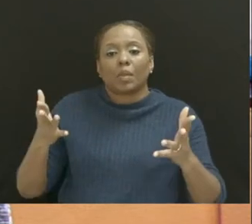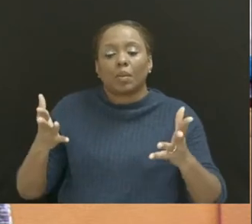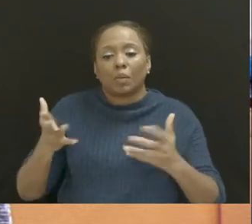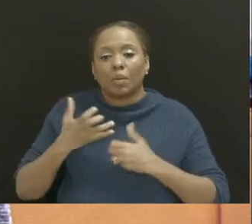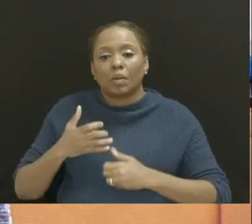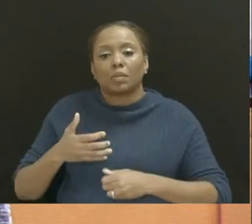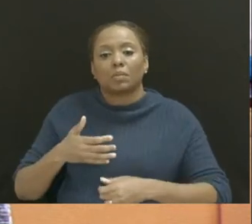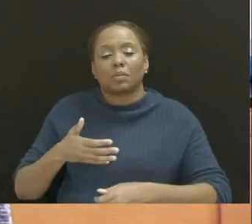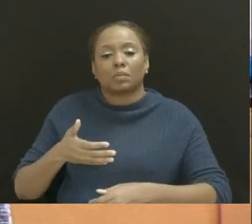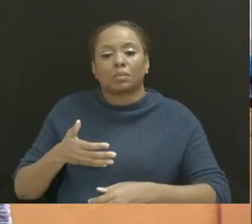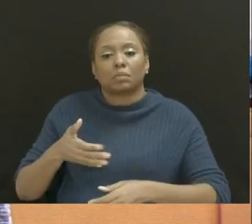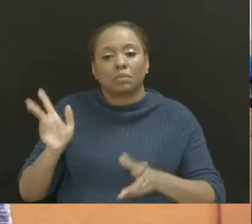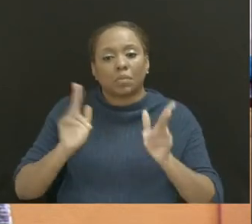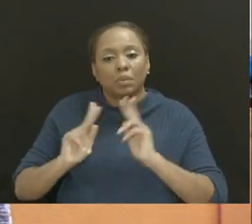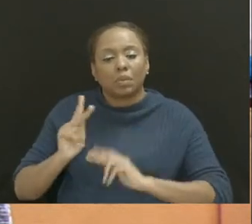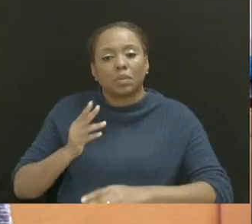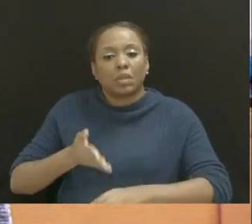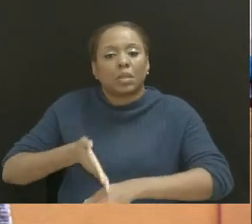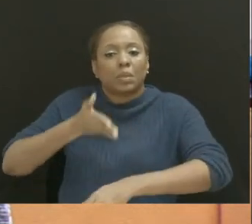practices.